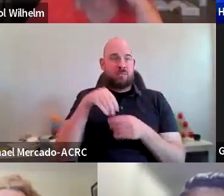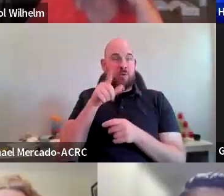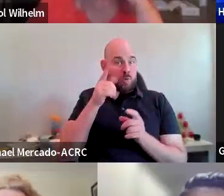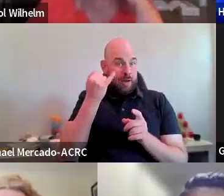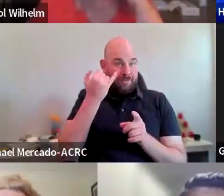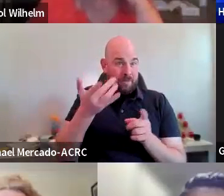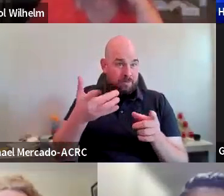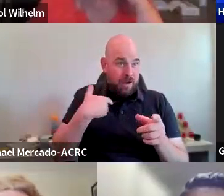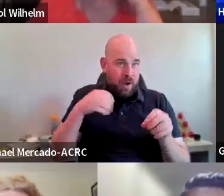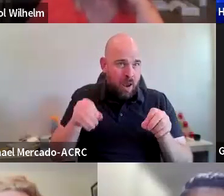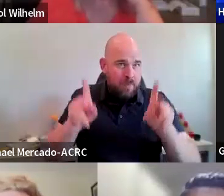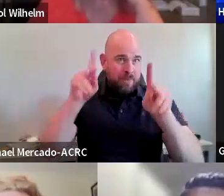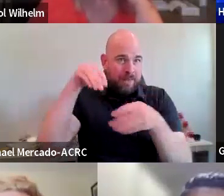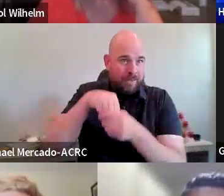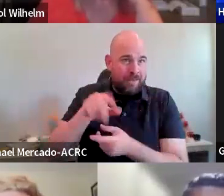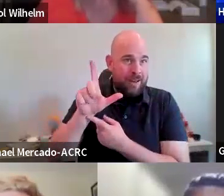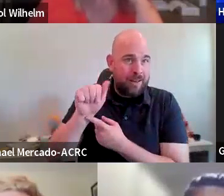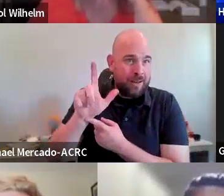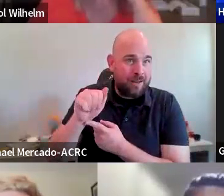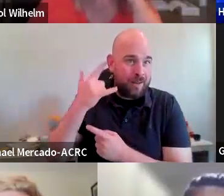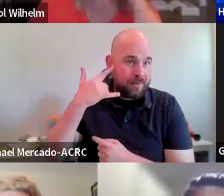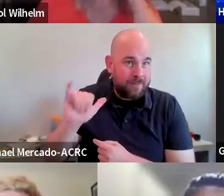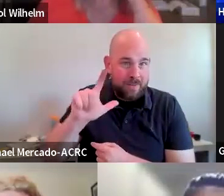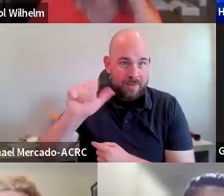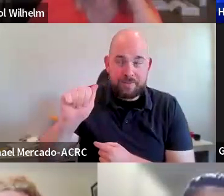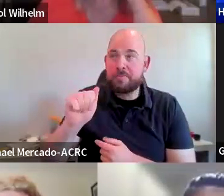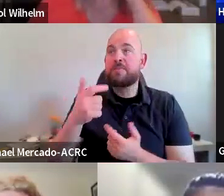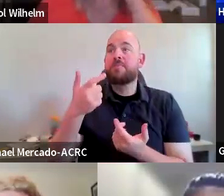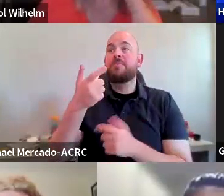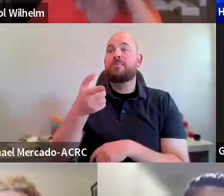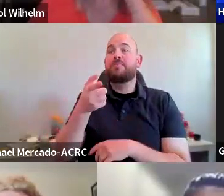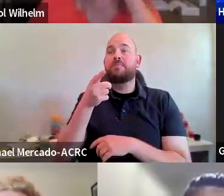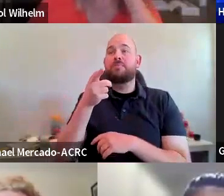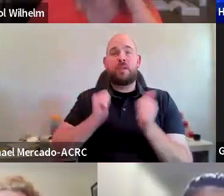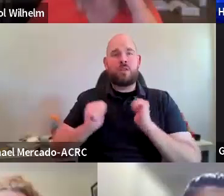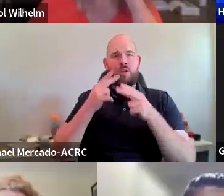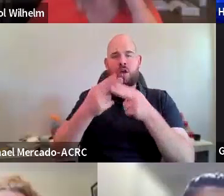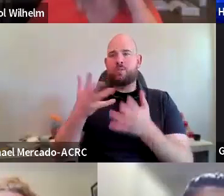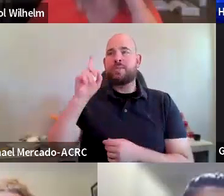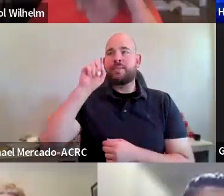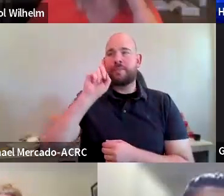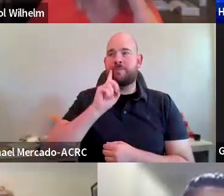There's deaf theater. If any of you have an opportunity in Los Angeles, California,